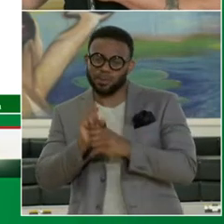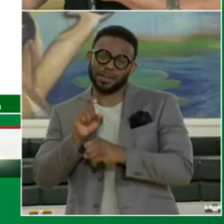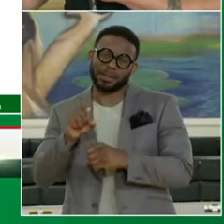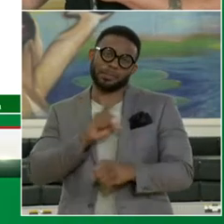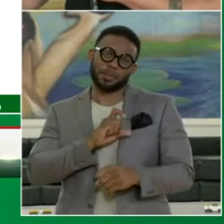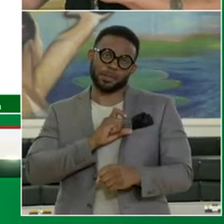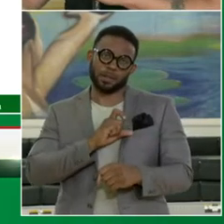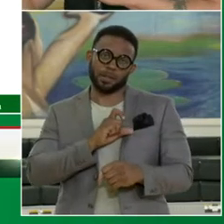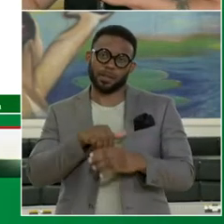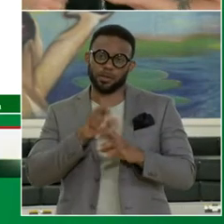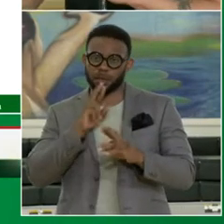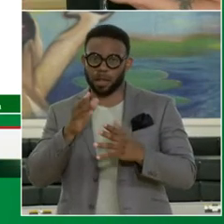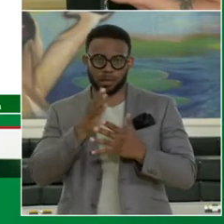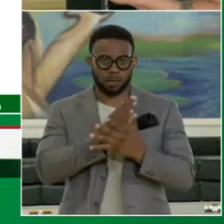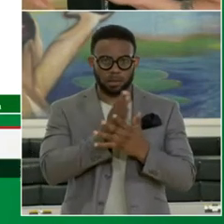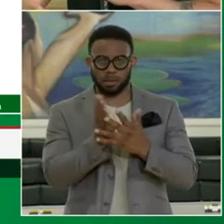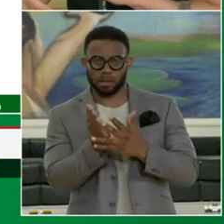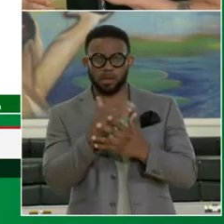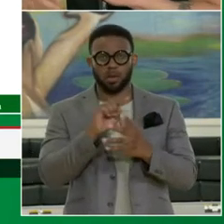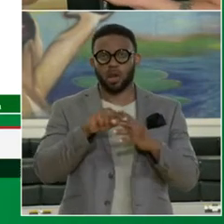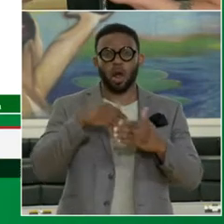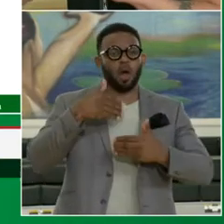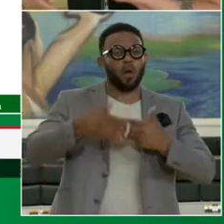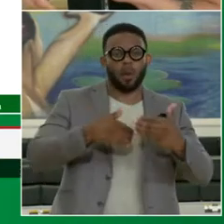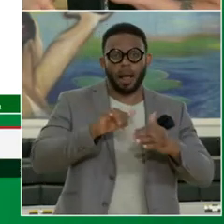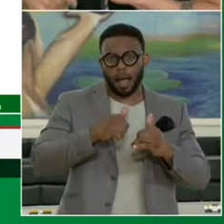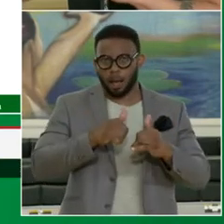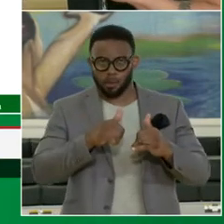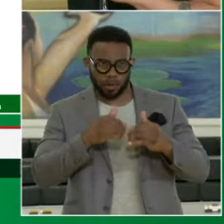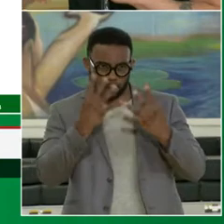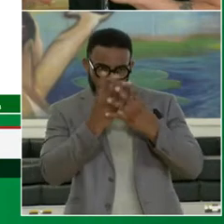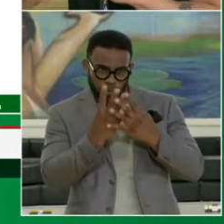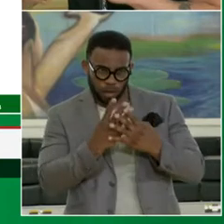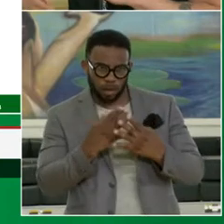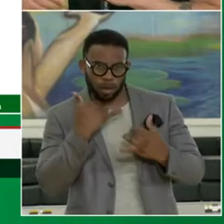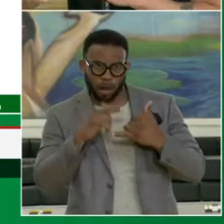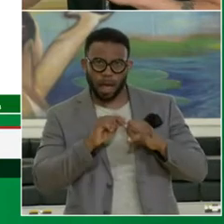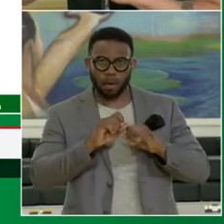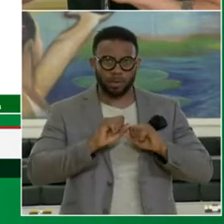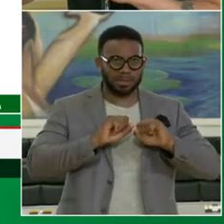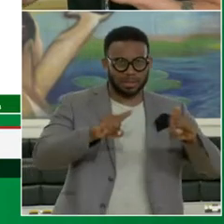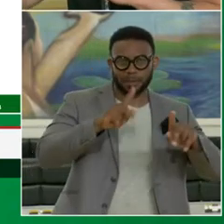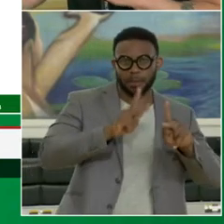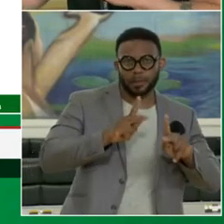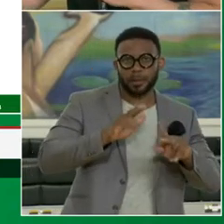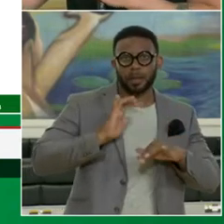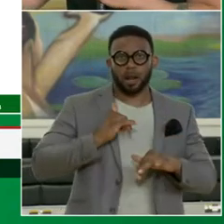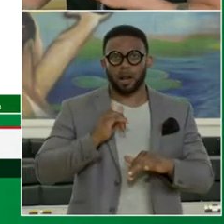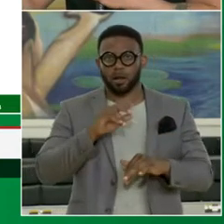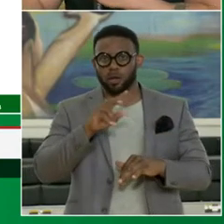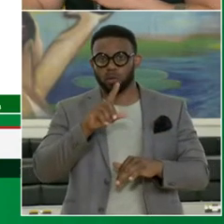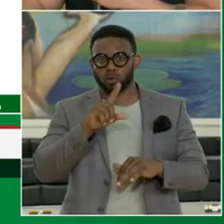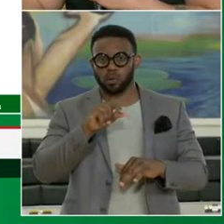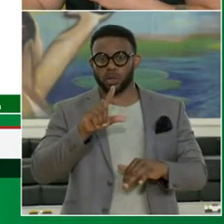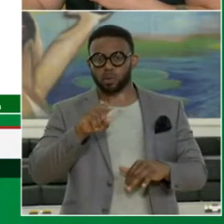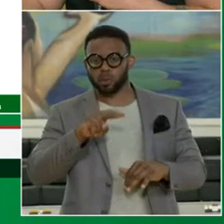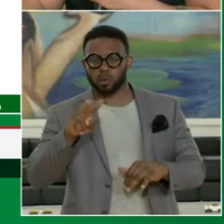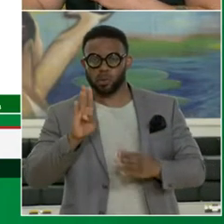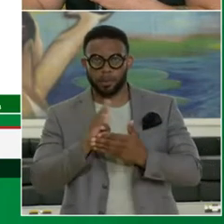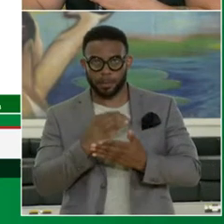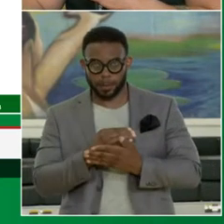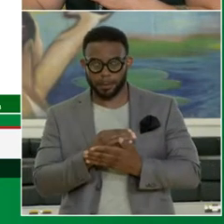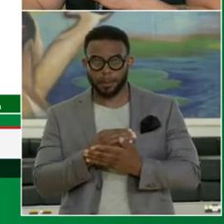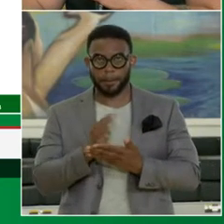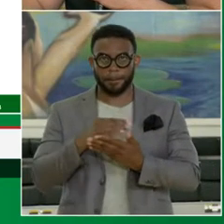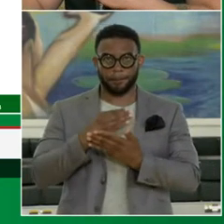need a peace officer to respond to. So we started that whole process of how we triage the calls, how we dispatch the folks in our 22 budget.